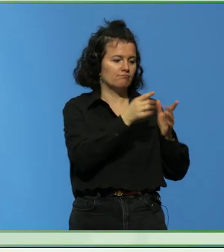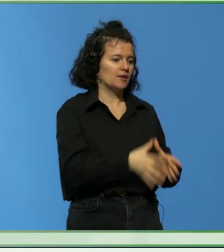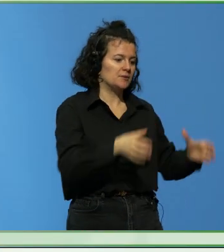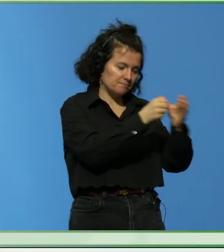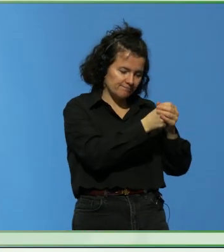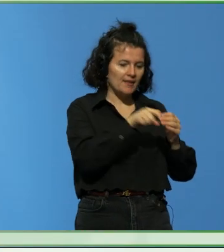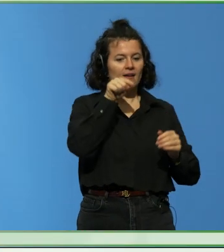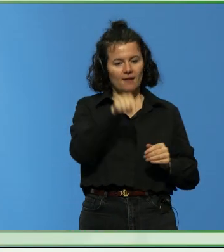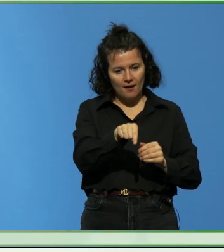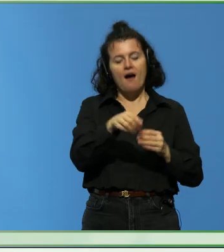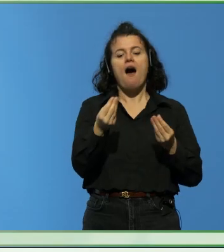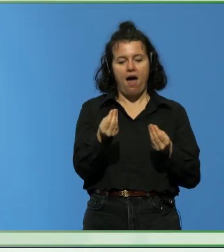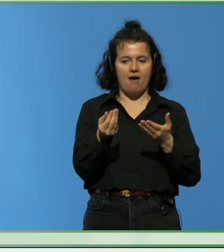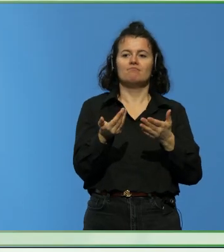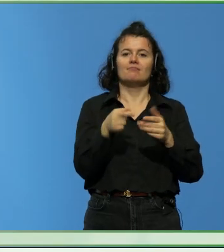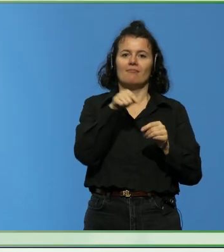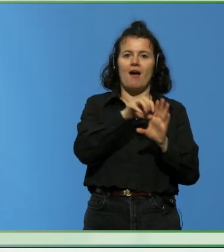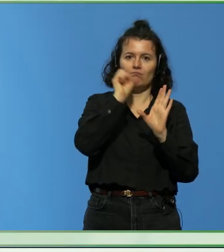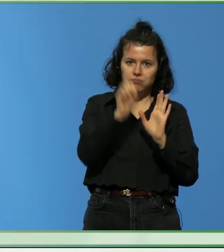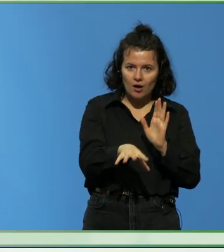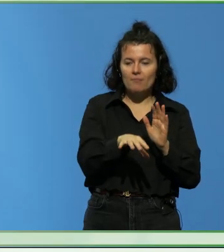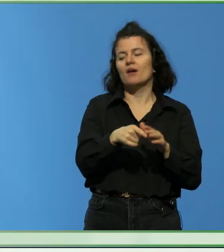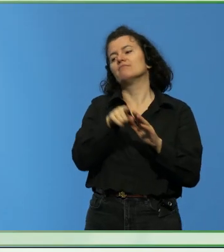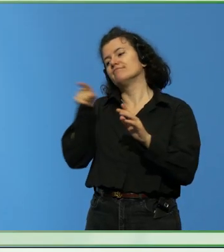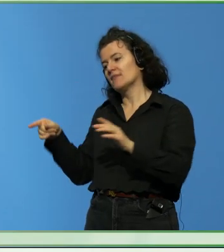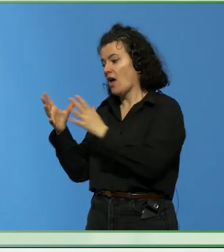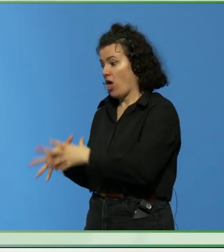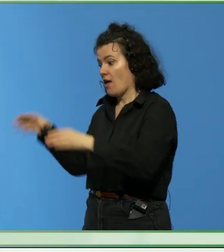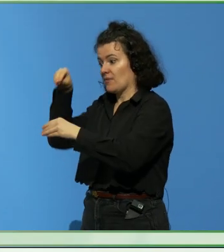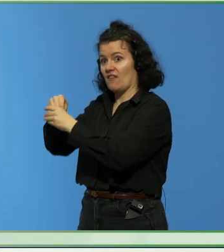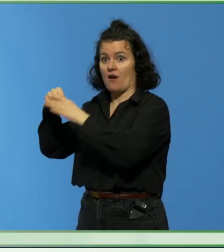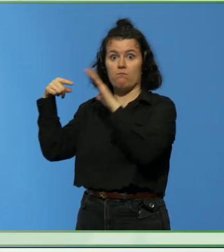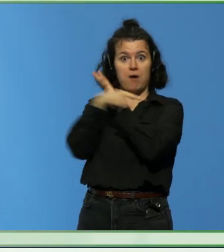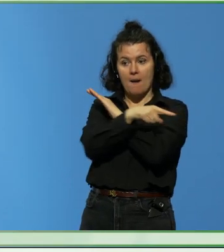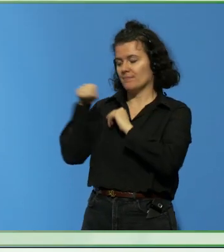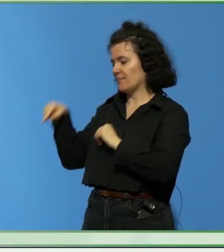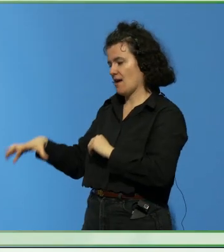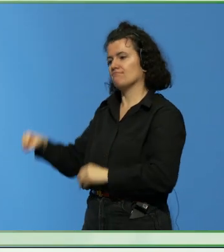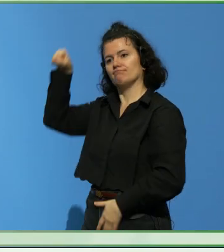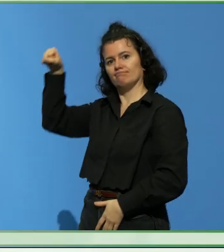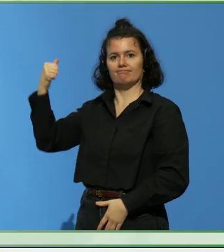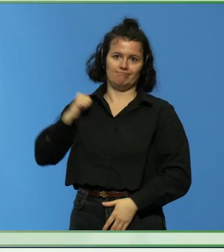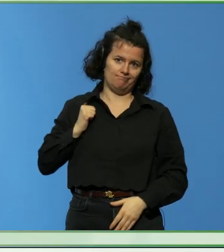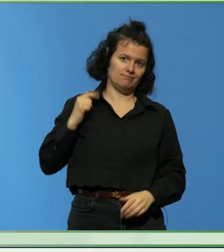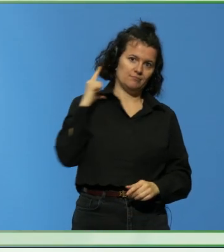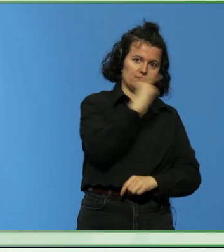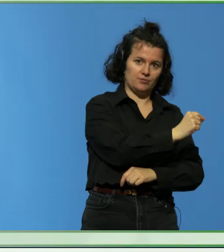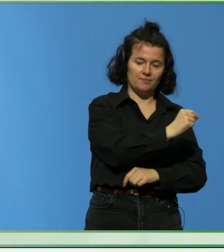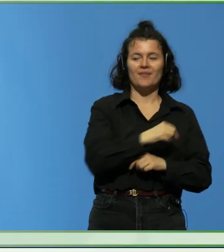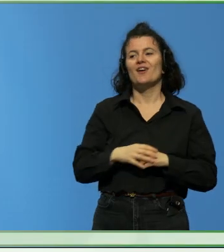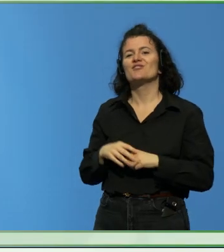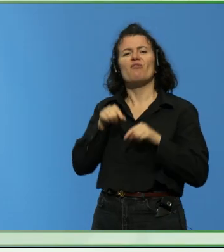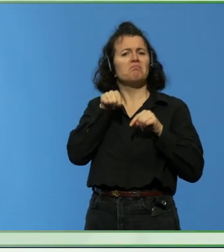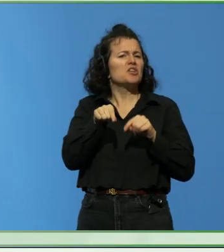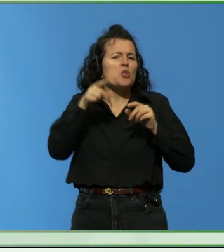up. It also includes the family evacuating during a cyclone and Vevanoa leaving the home with